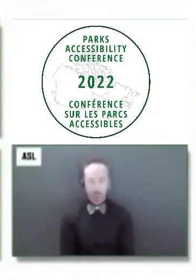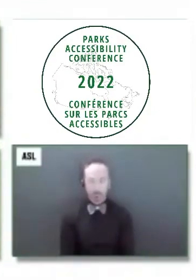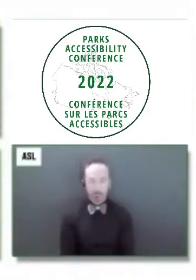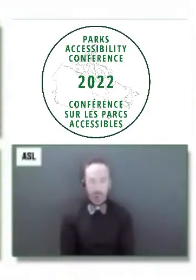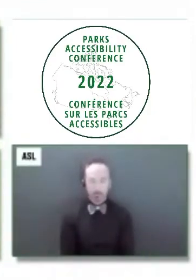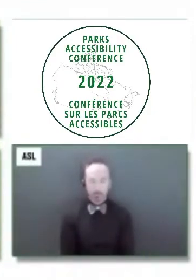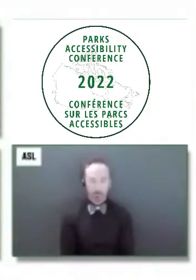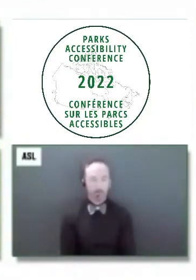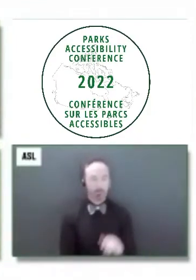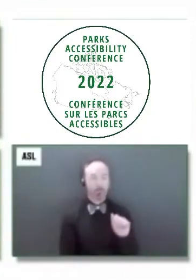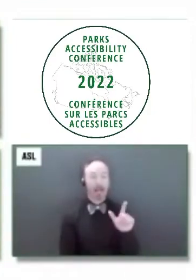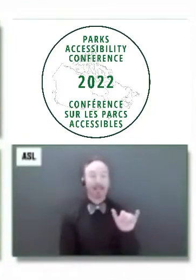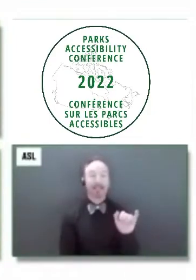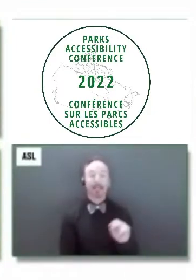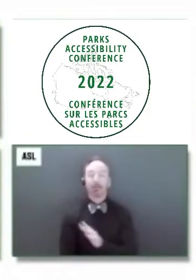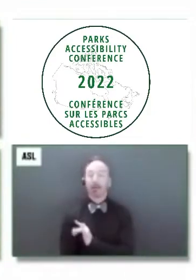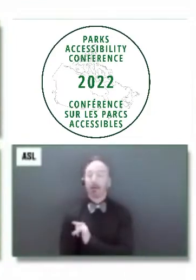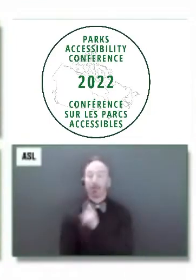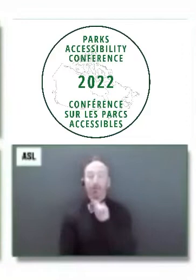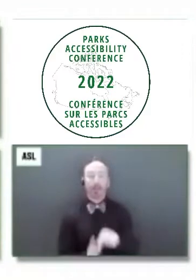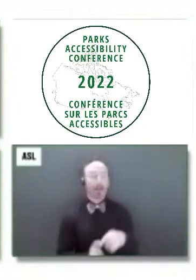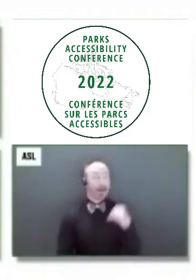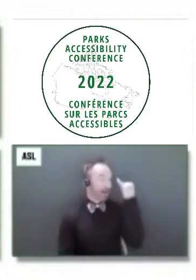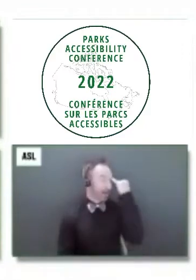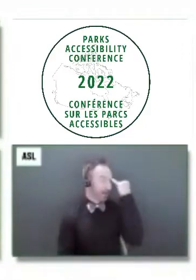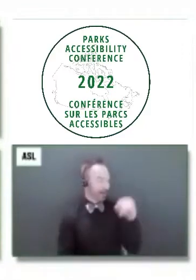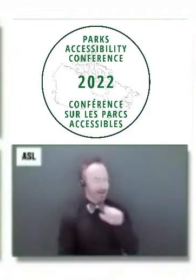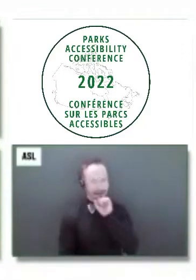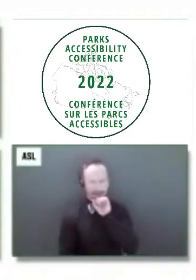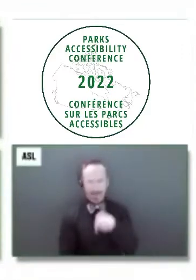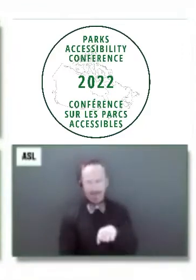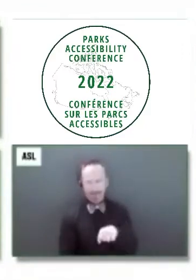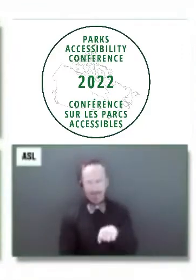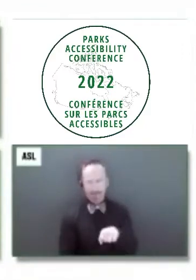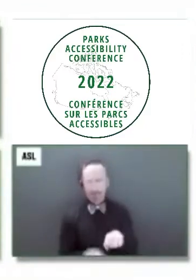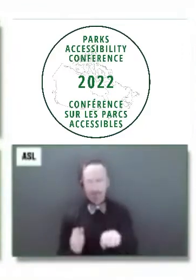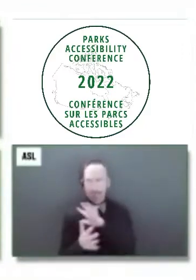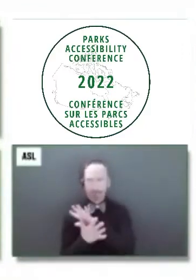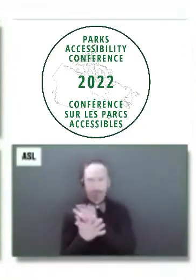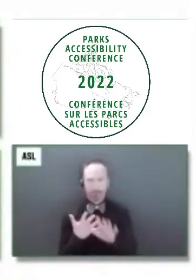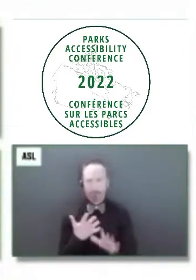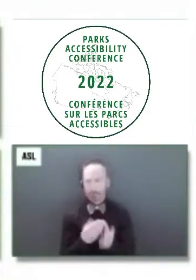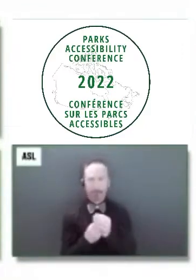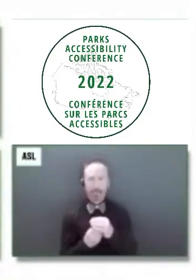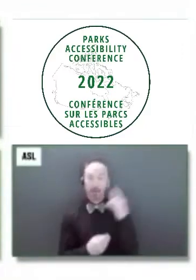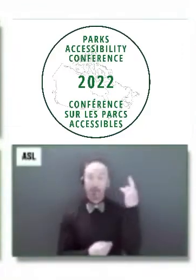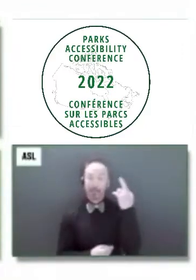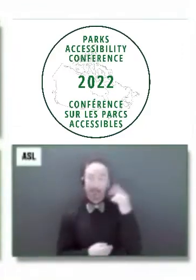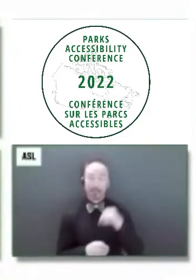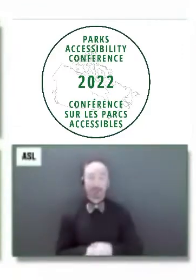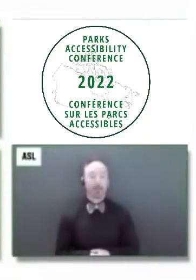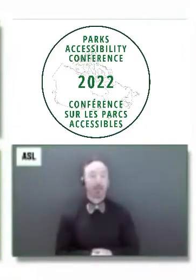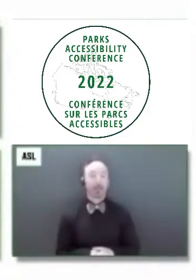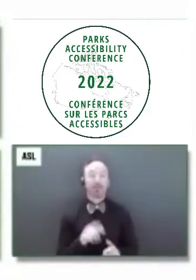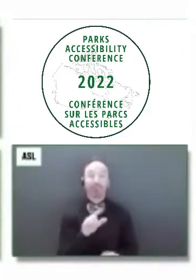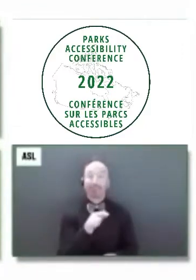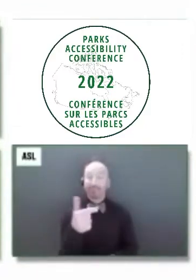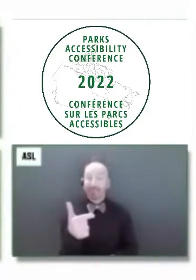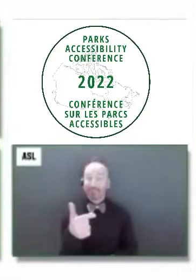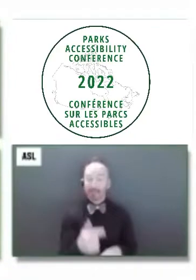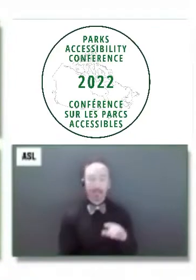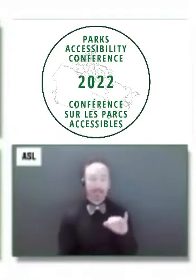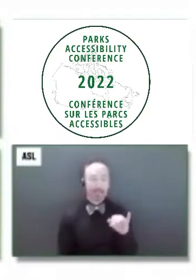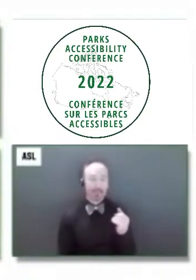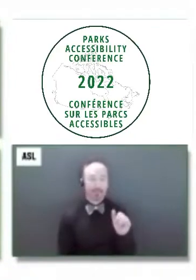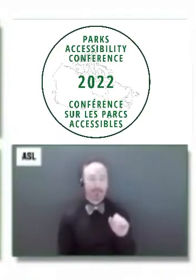Amazing. Yeah, I really love this idea in more ways than one, and I think it has so much potential. Jamie, I know that, Rocky Mountain